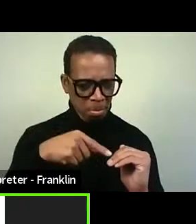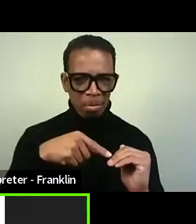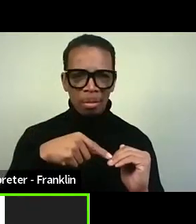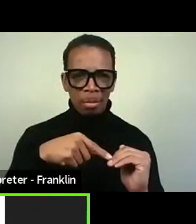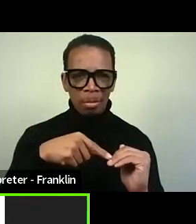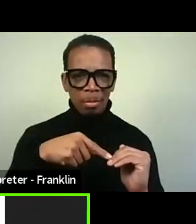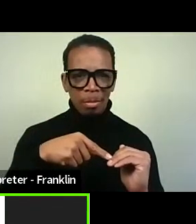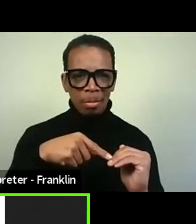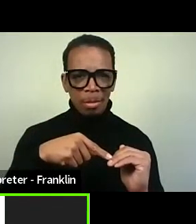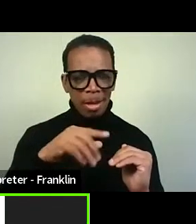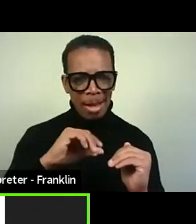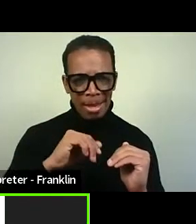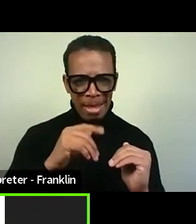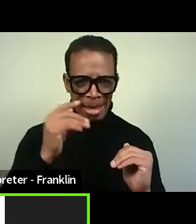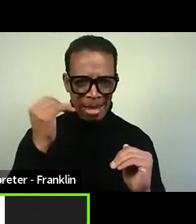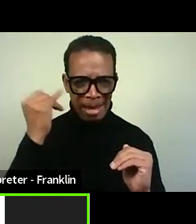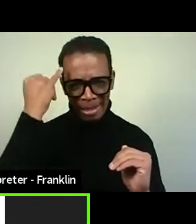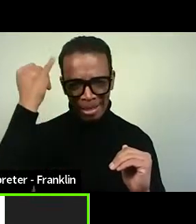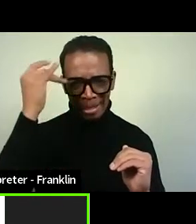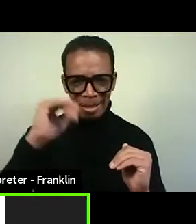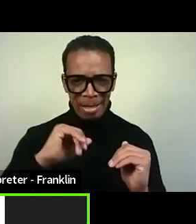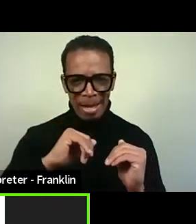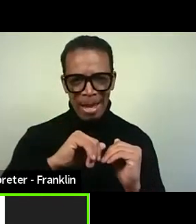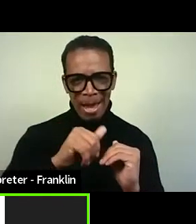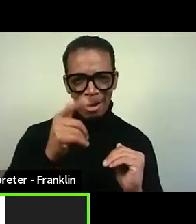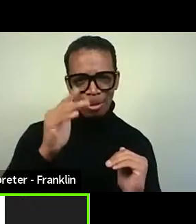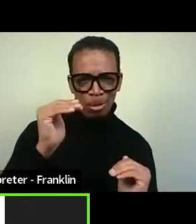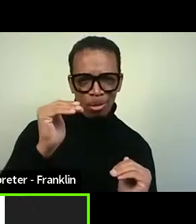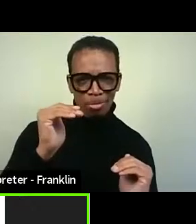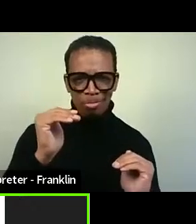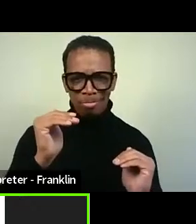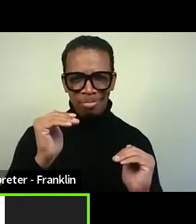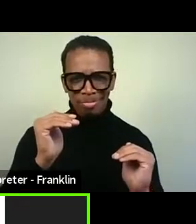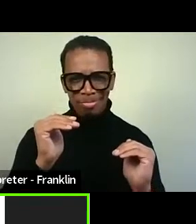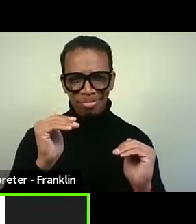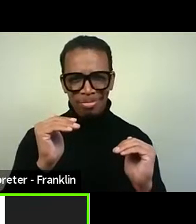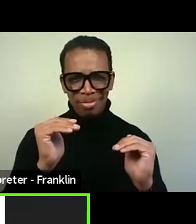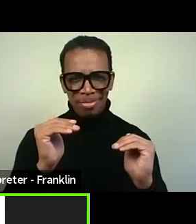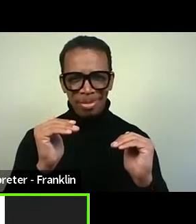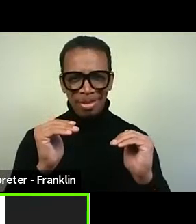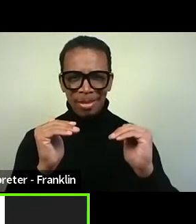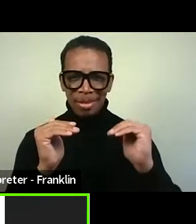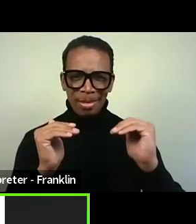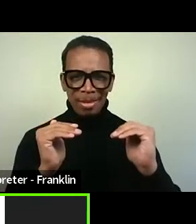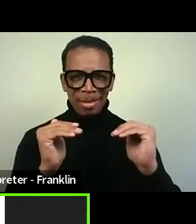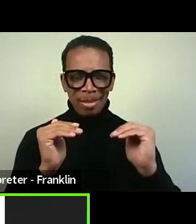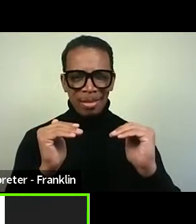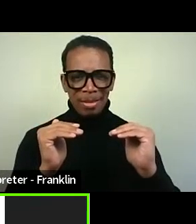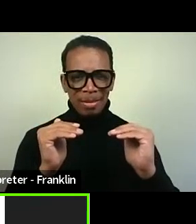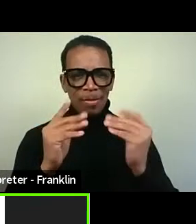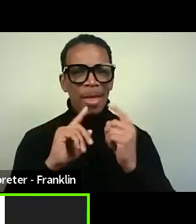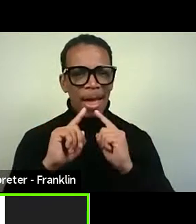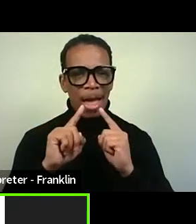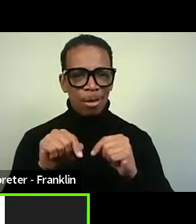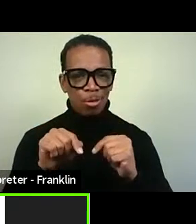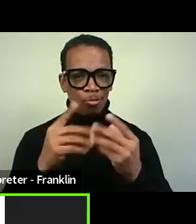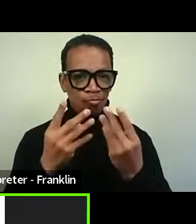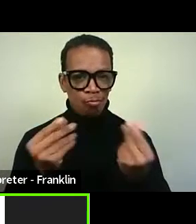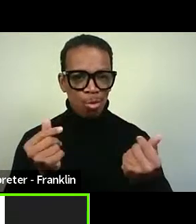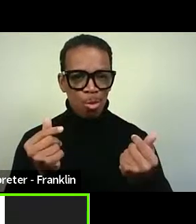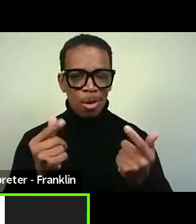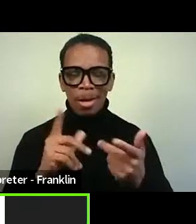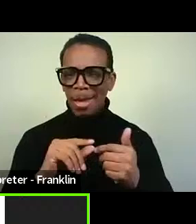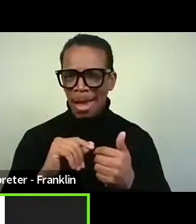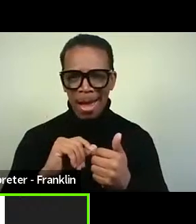how to, I guess, equitably, pitch the best solutions for almost half